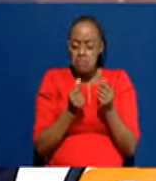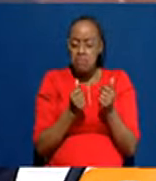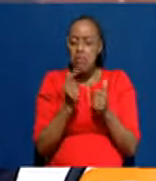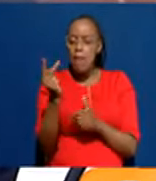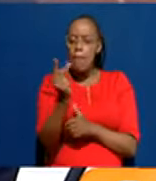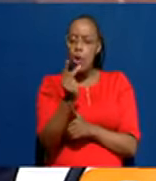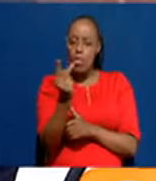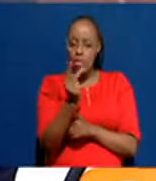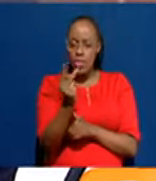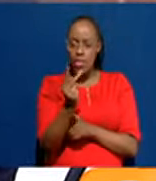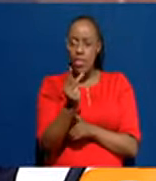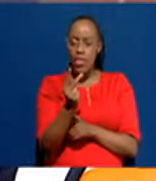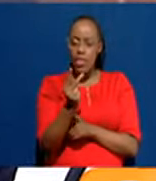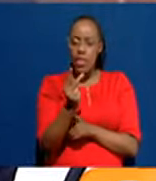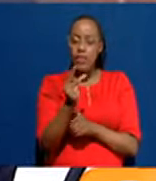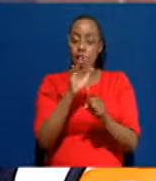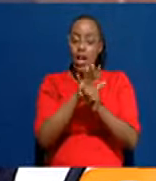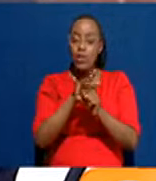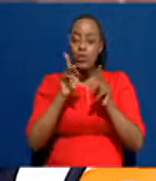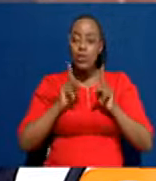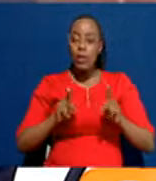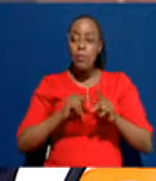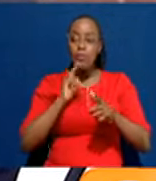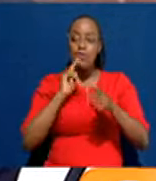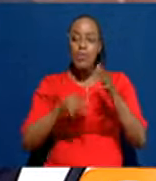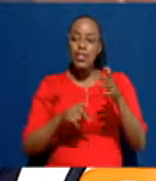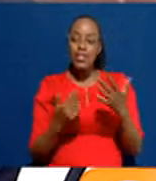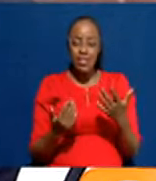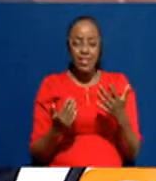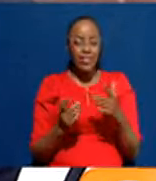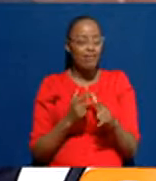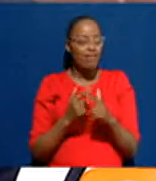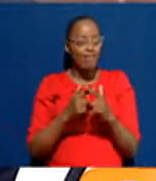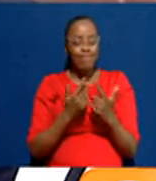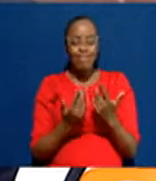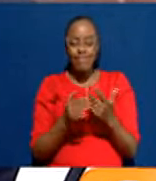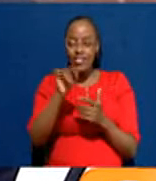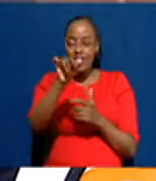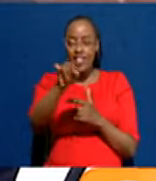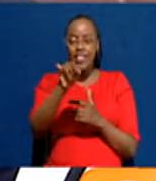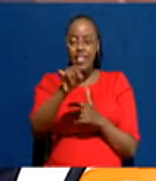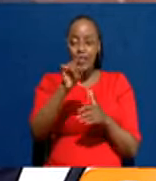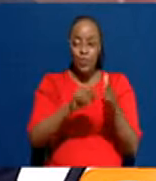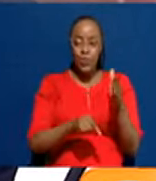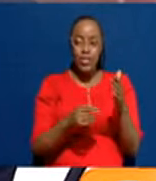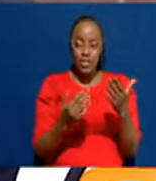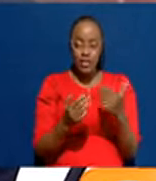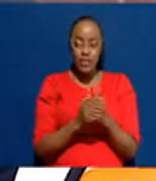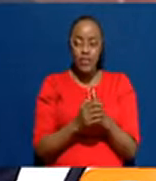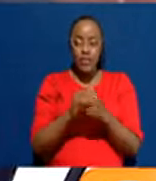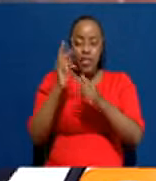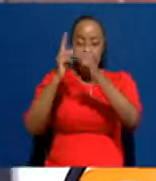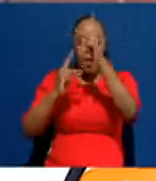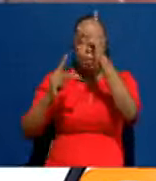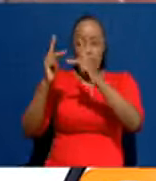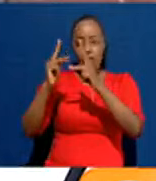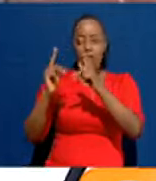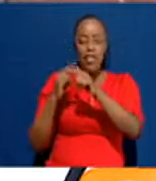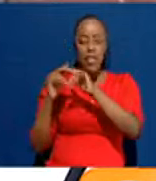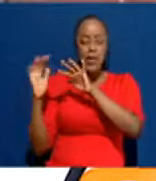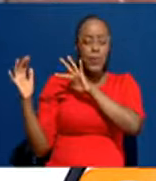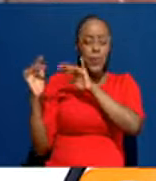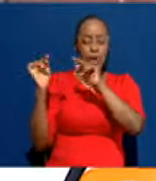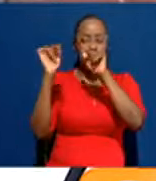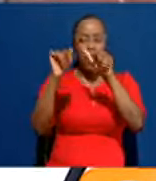both. A lot of people were saying, you know what, these professionals are going to come